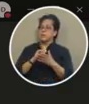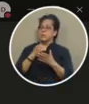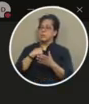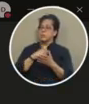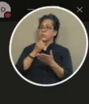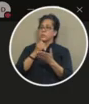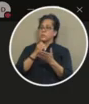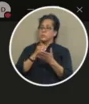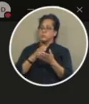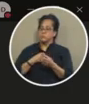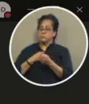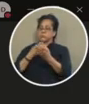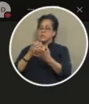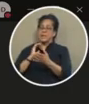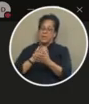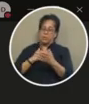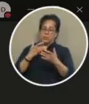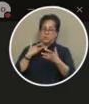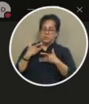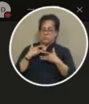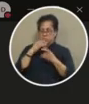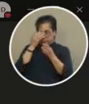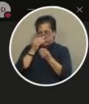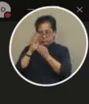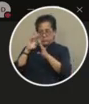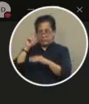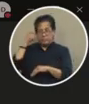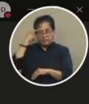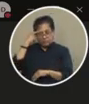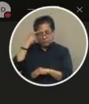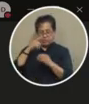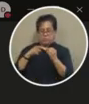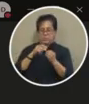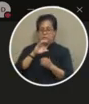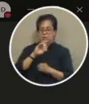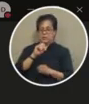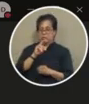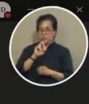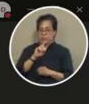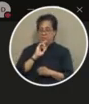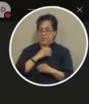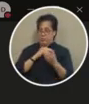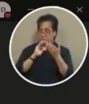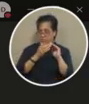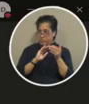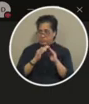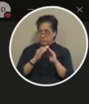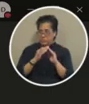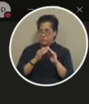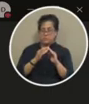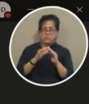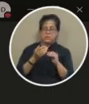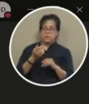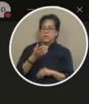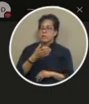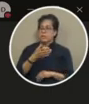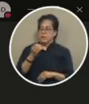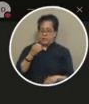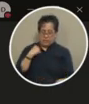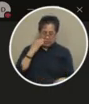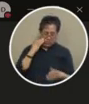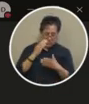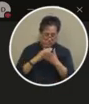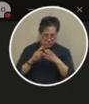our concern to the federal government about the spread of COVID in our community? I think Ms. Nathan had a point, right? I know those